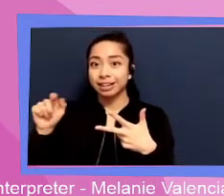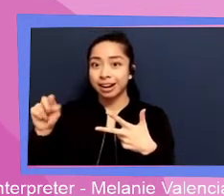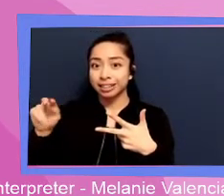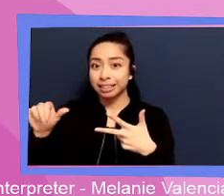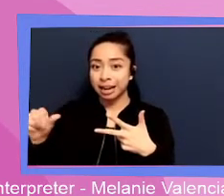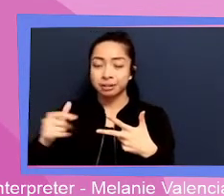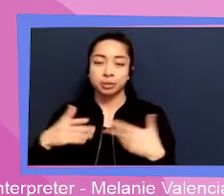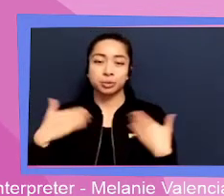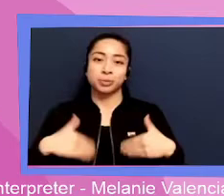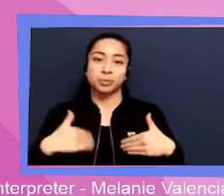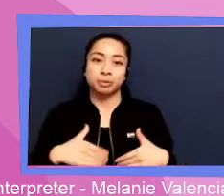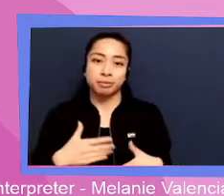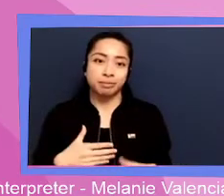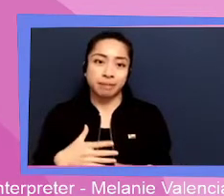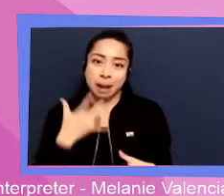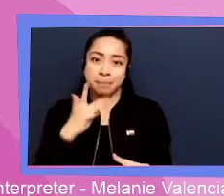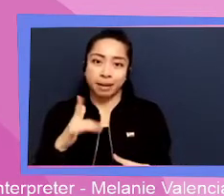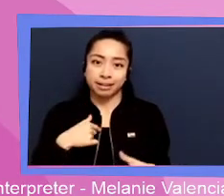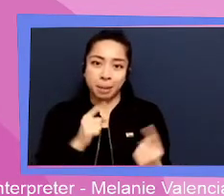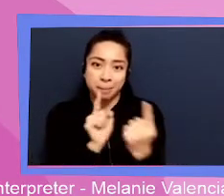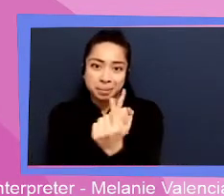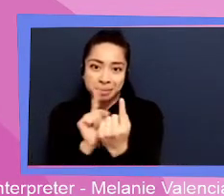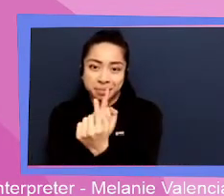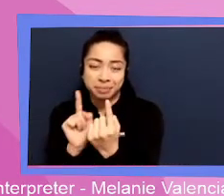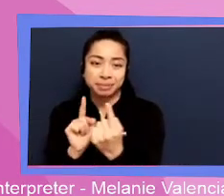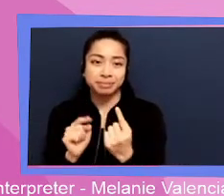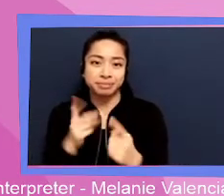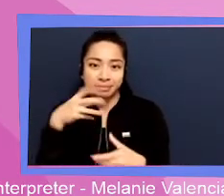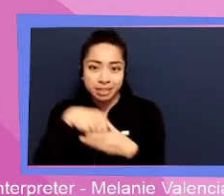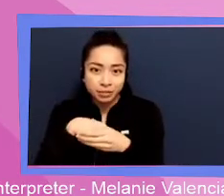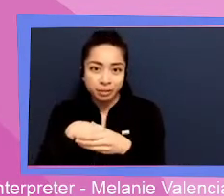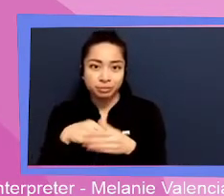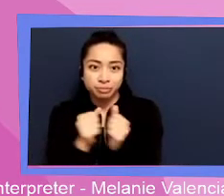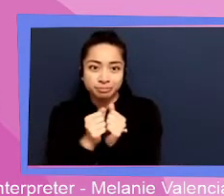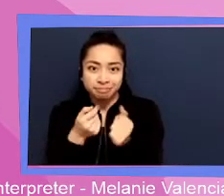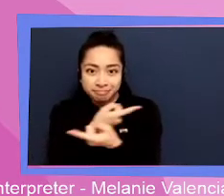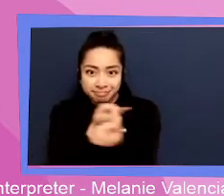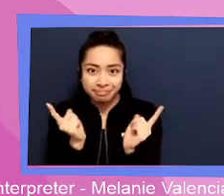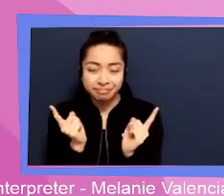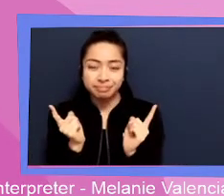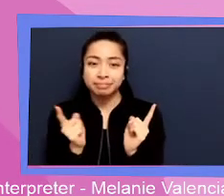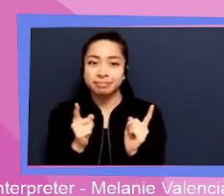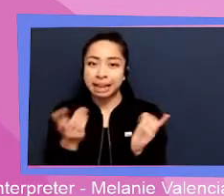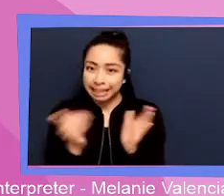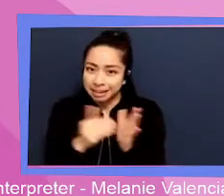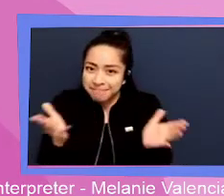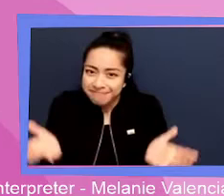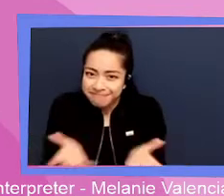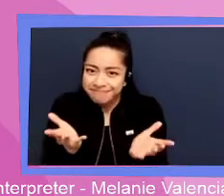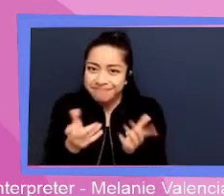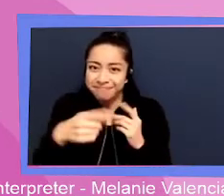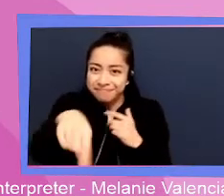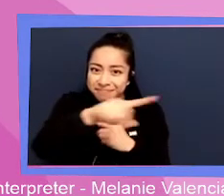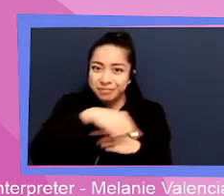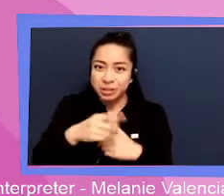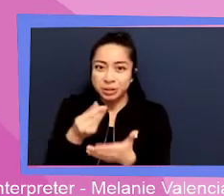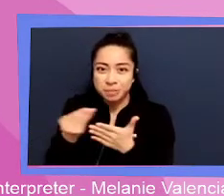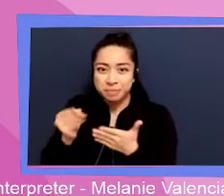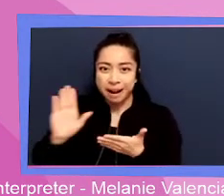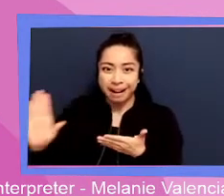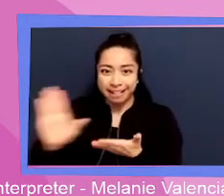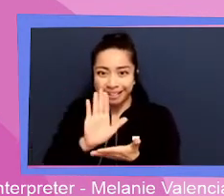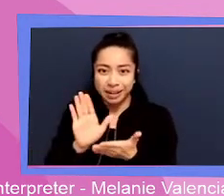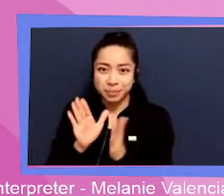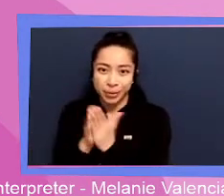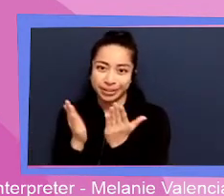And I sincerely encourage everybody to go buy your books immediately. I had such a good time reading them,